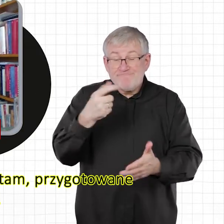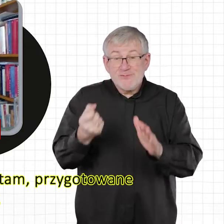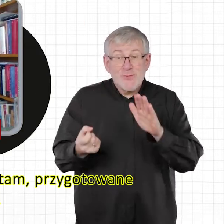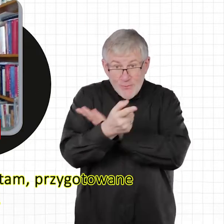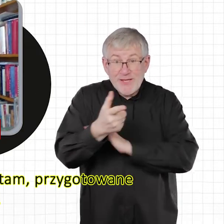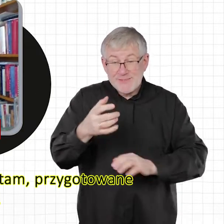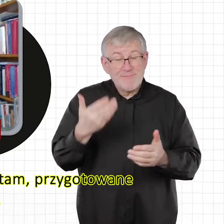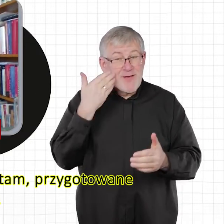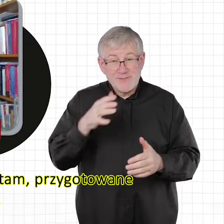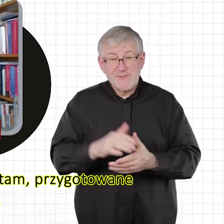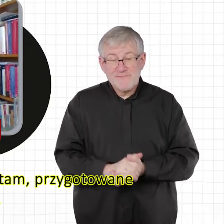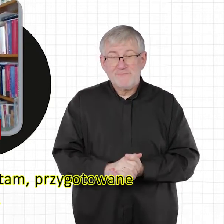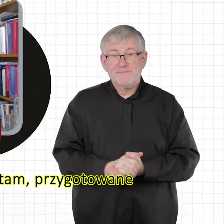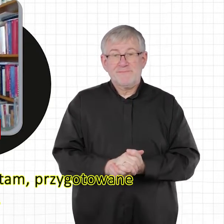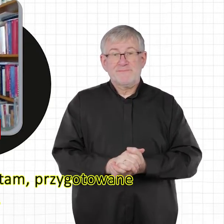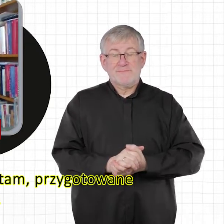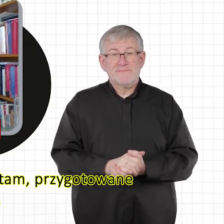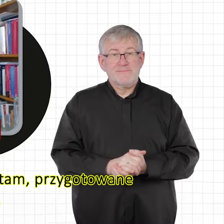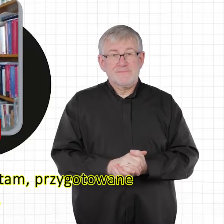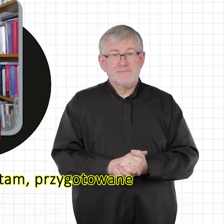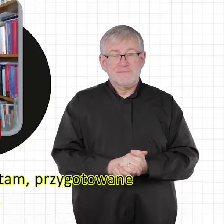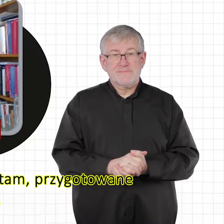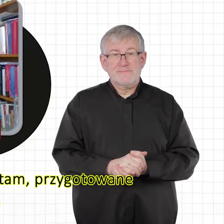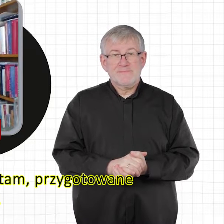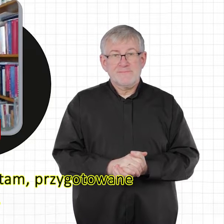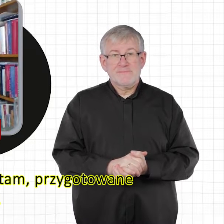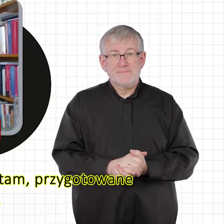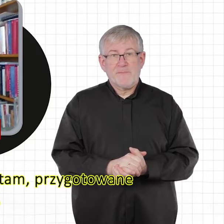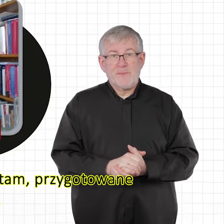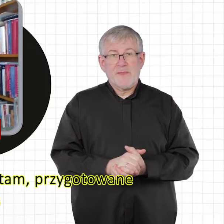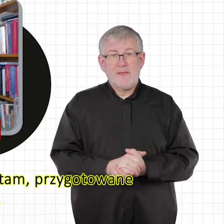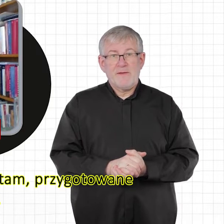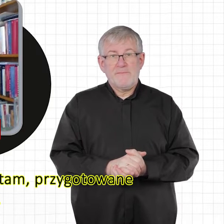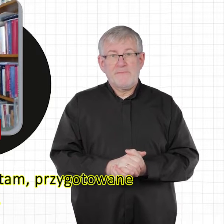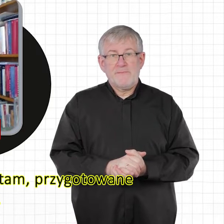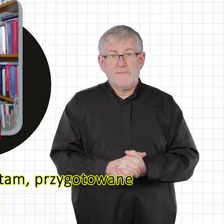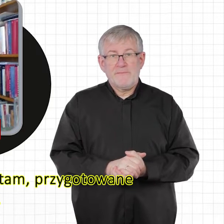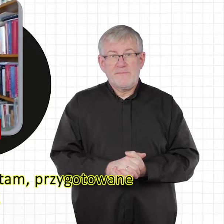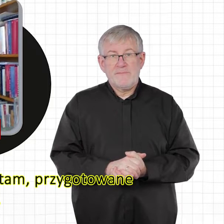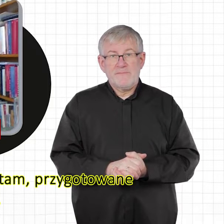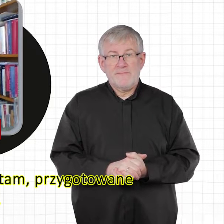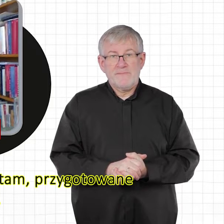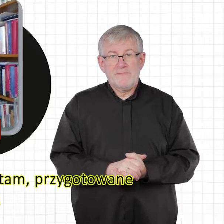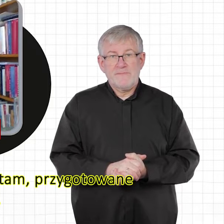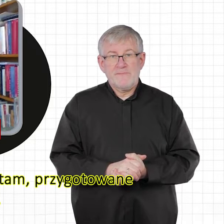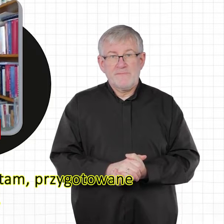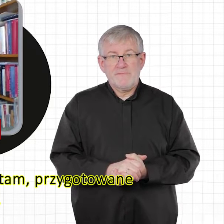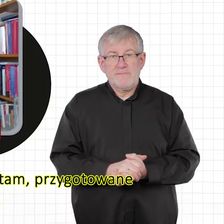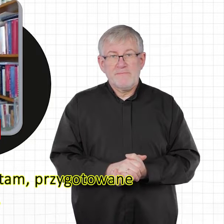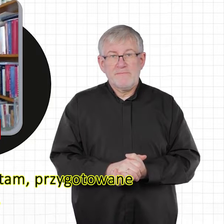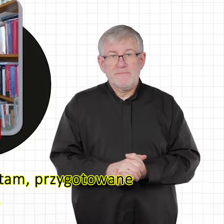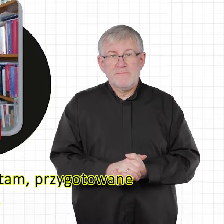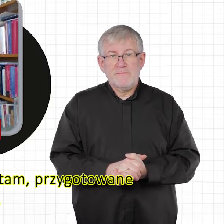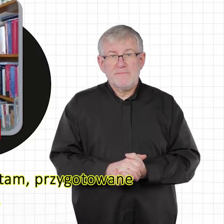of course, there are tools that, I mean, you are working with, which are, I think, issued by this Directorate of Equality in Iceland, and that